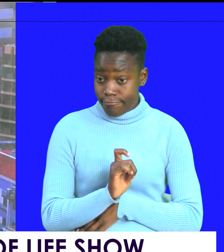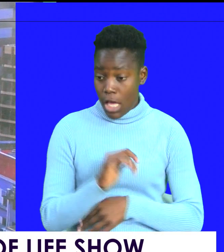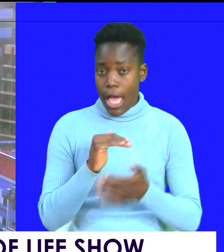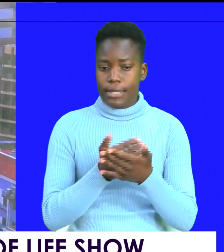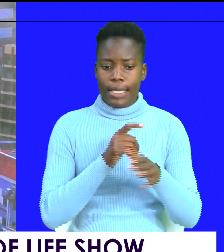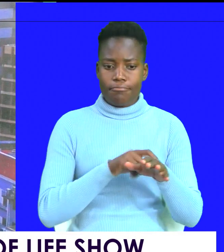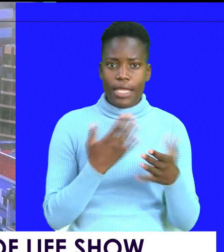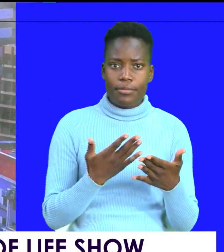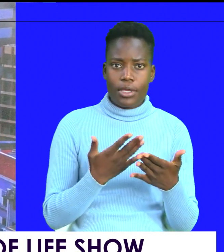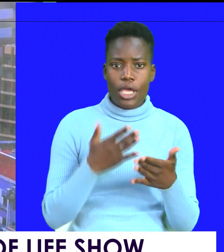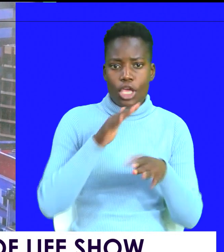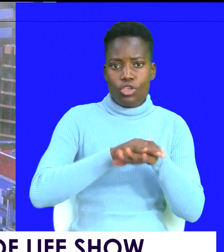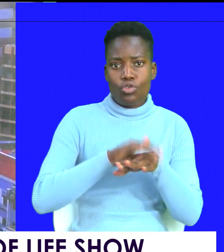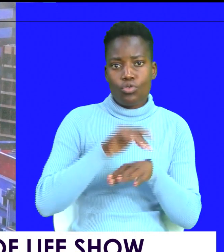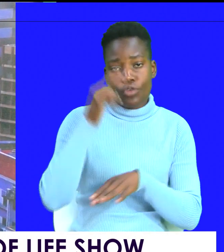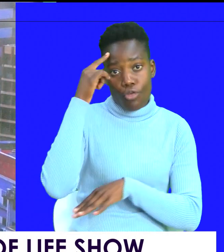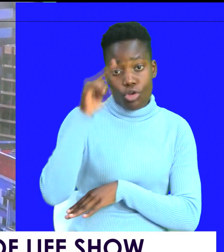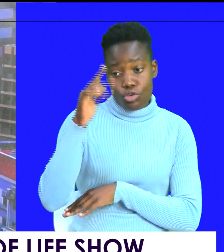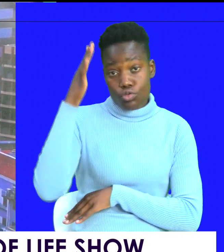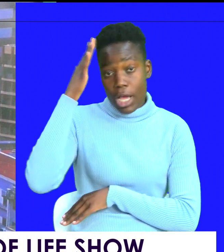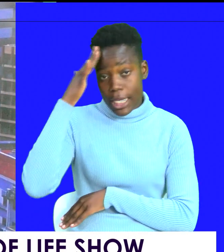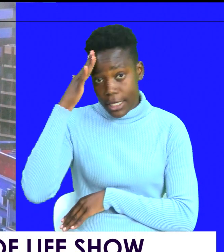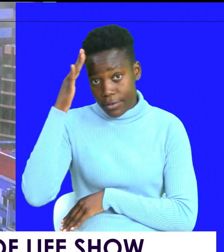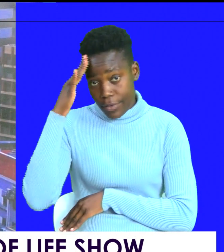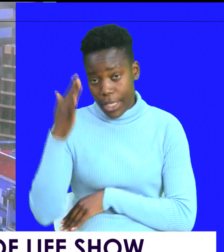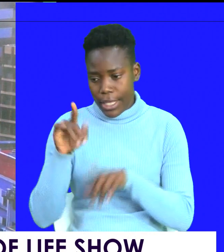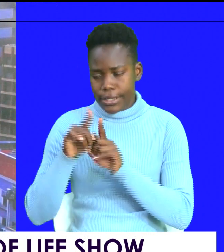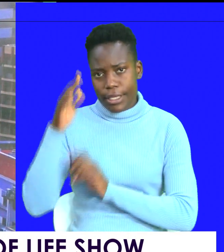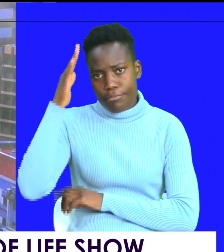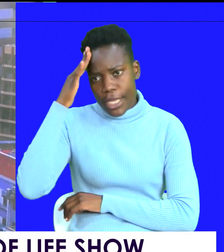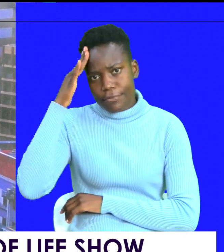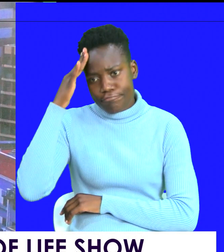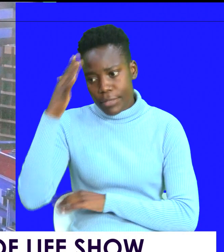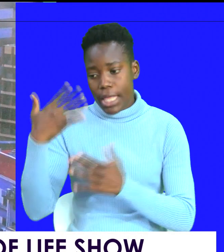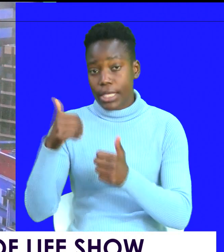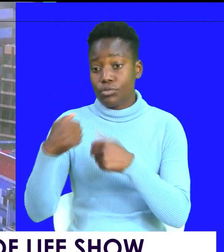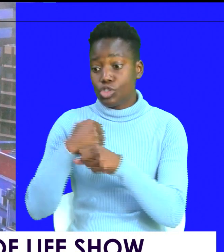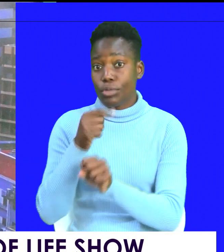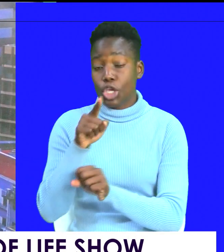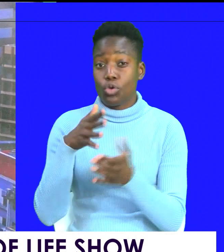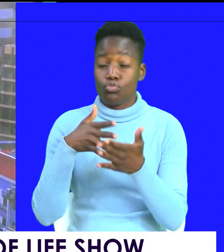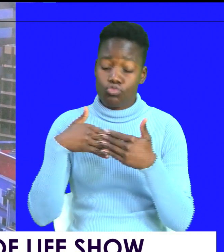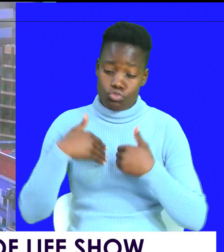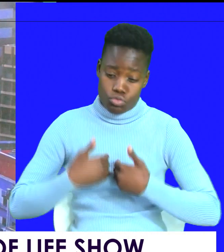Sometimes it is good for you to identify the things that make you tired.